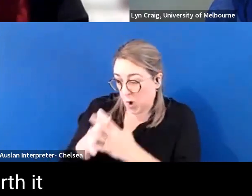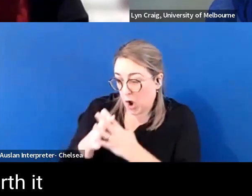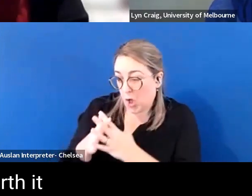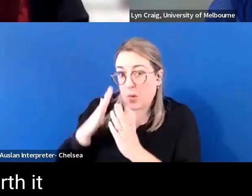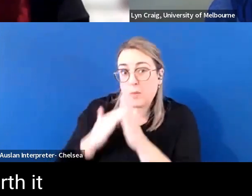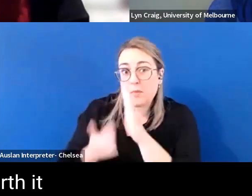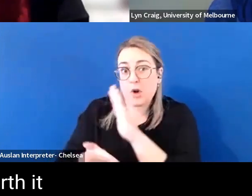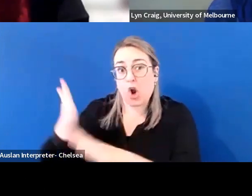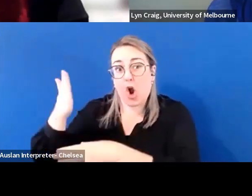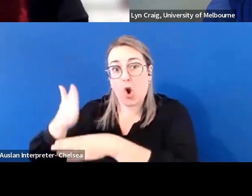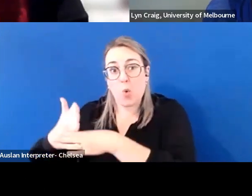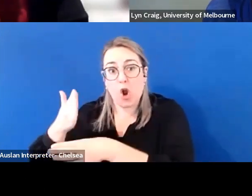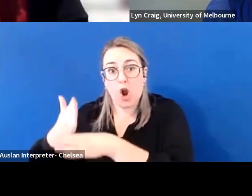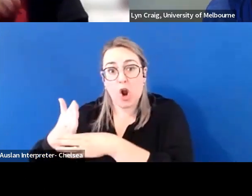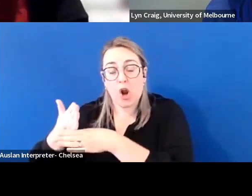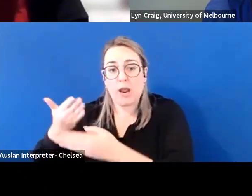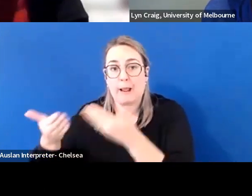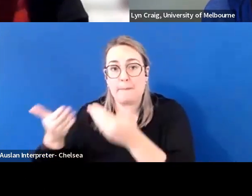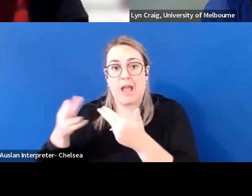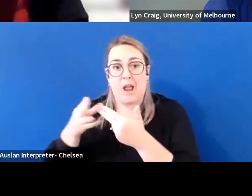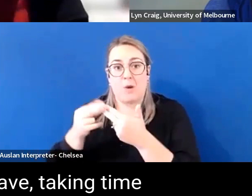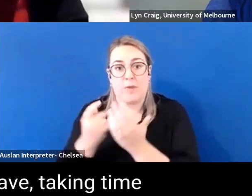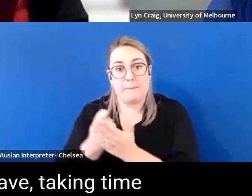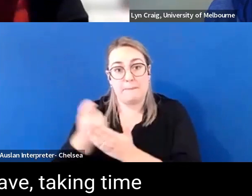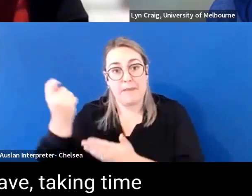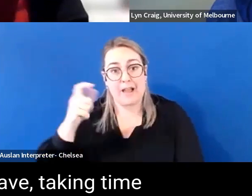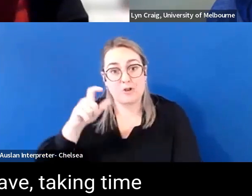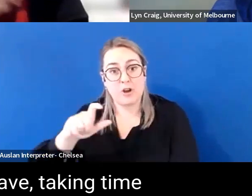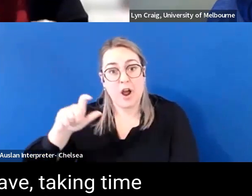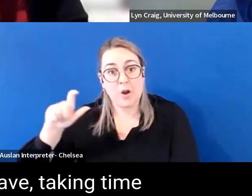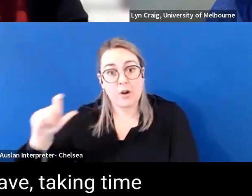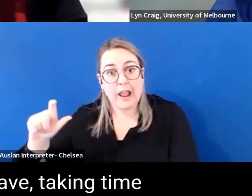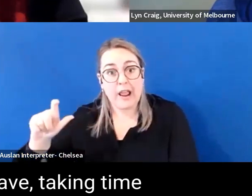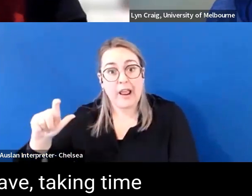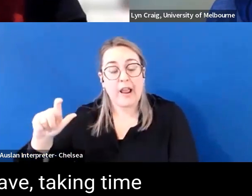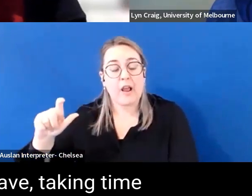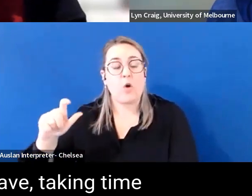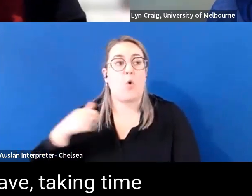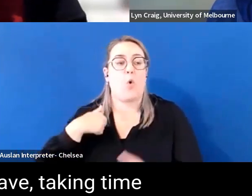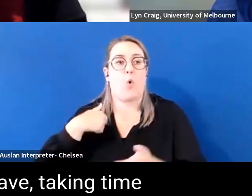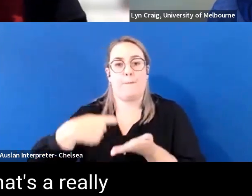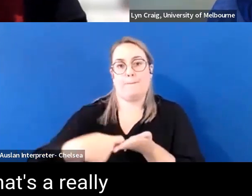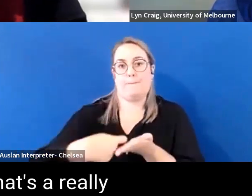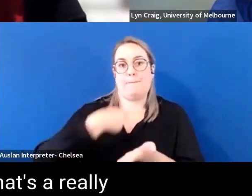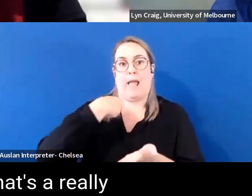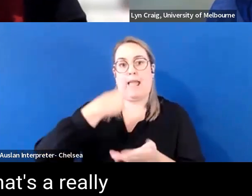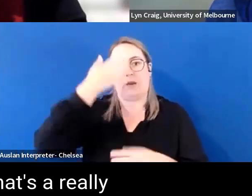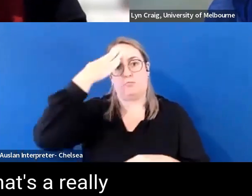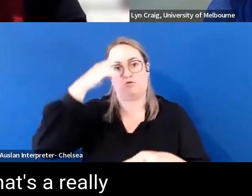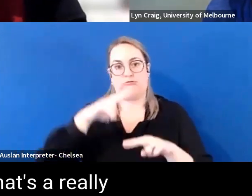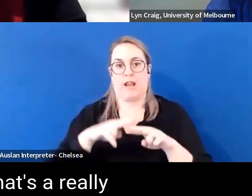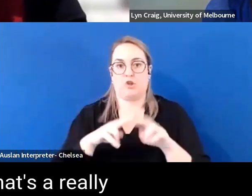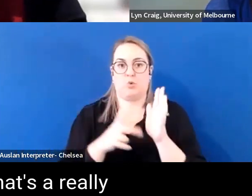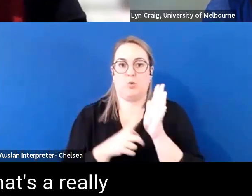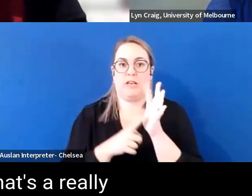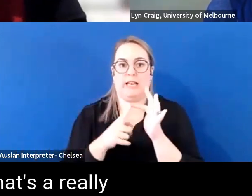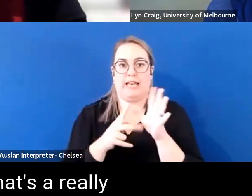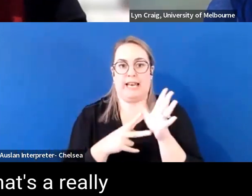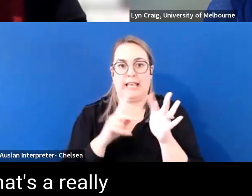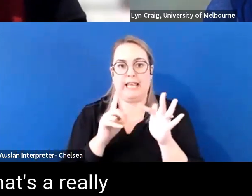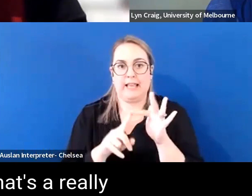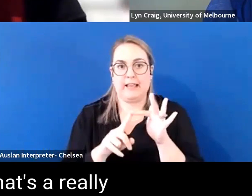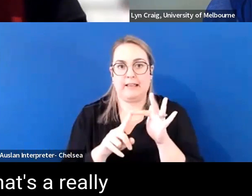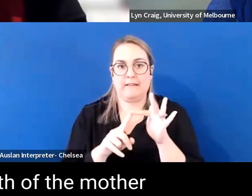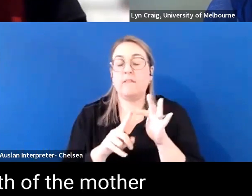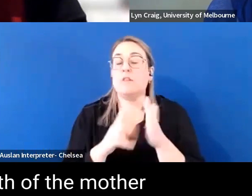of time allocation. Paid parental leave, taking time out of the workforce, obviously that's a really important thing for